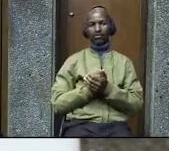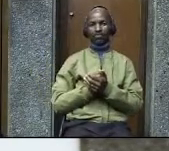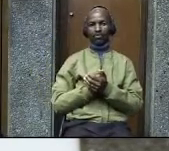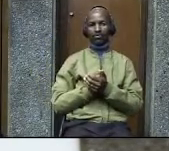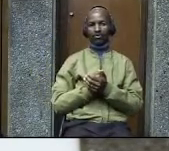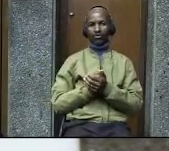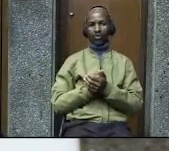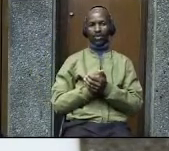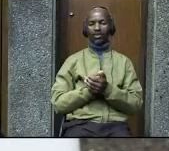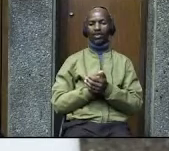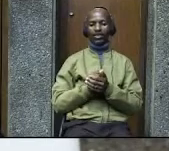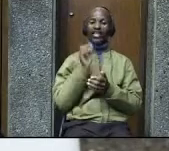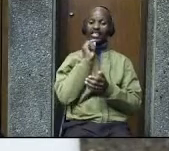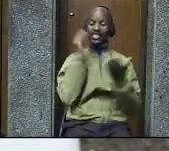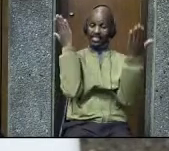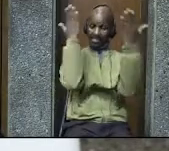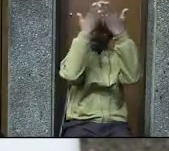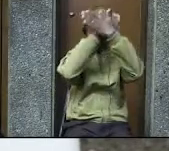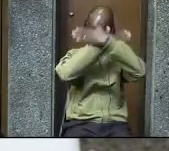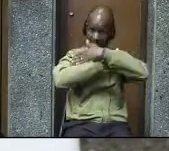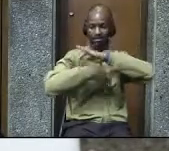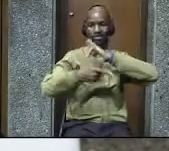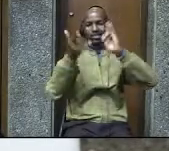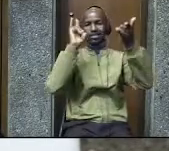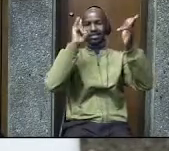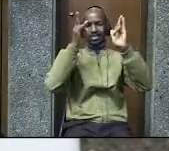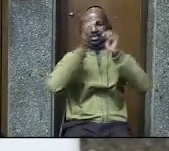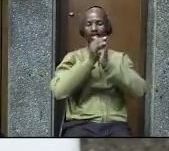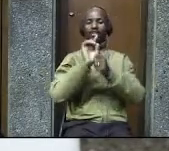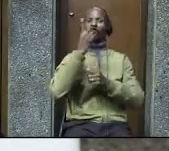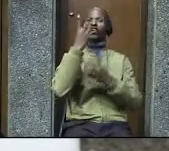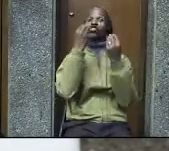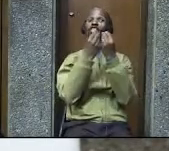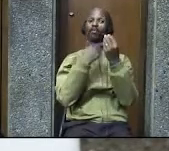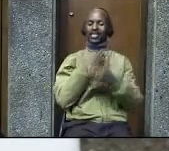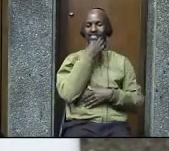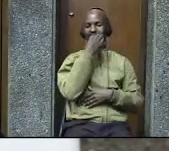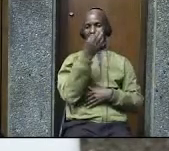mo thweng ke Dark City. Taba ya ka ya pele ke ena